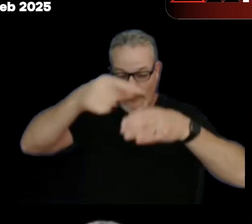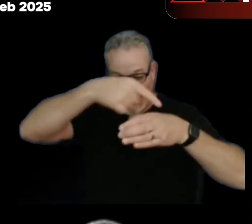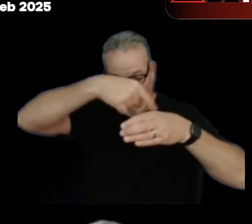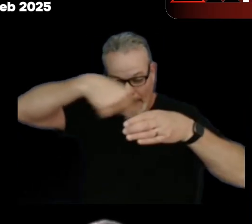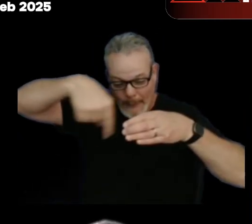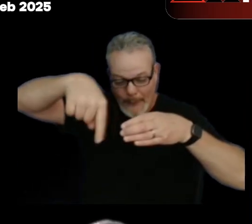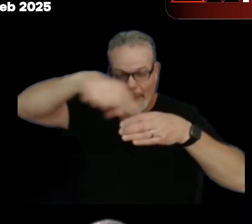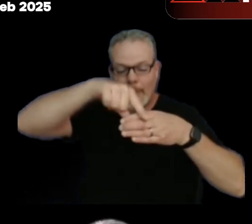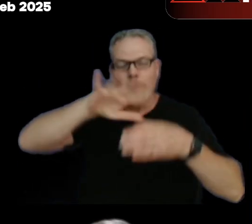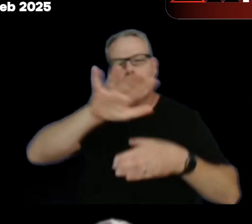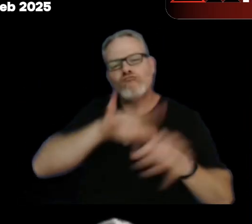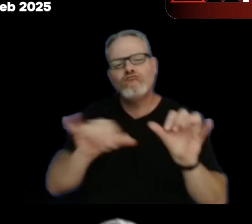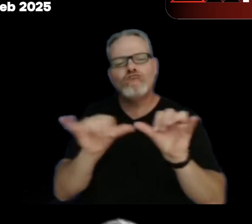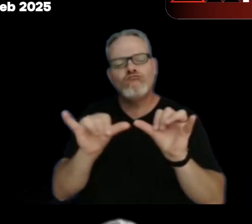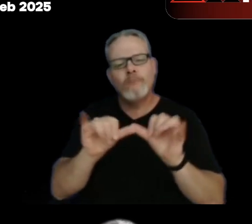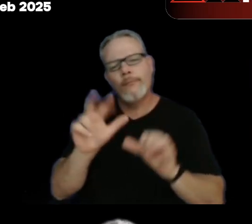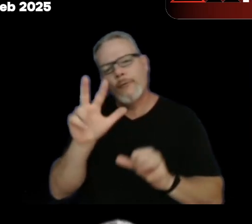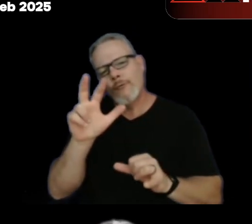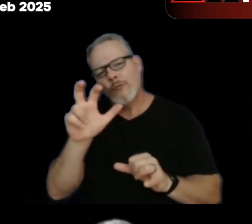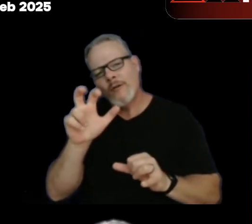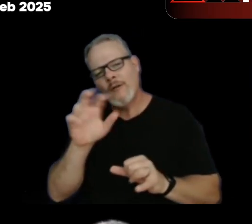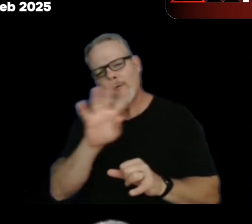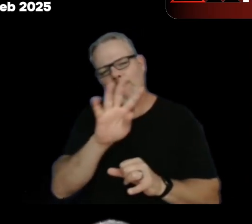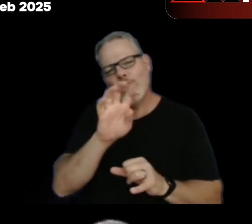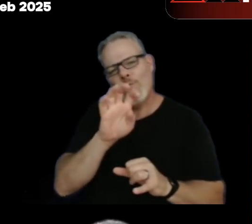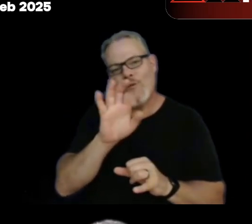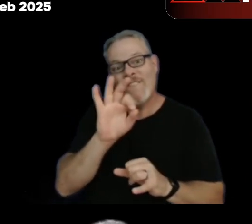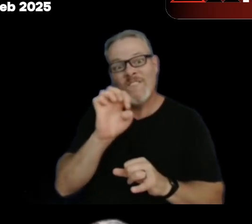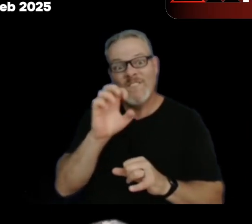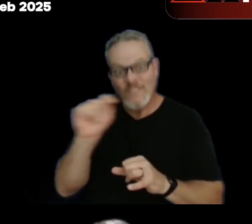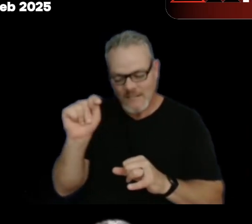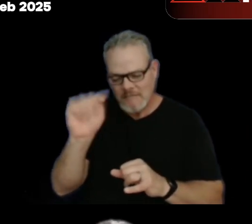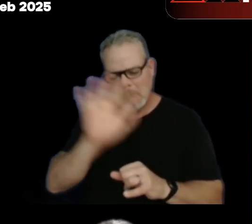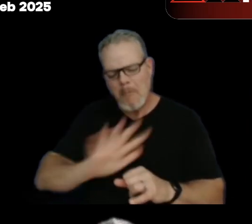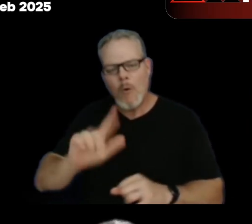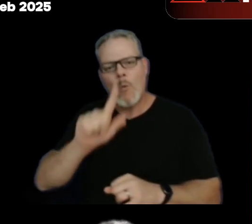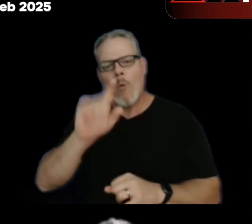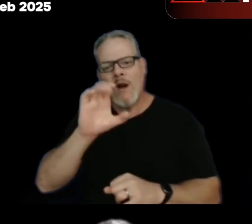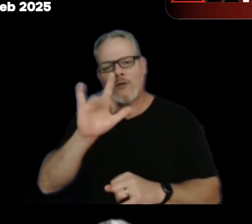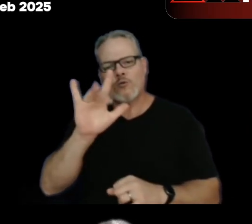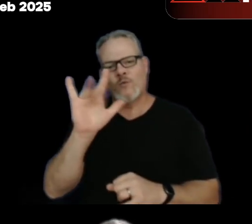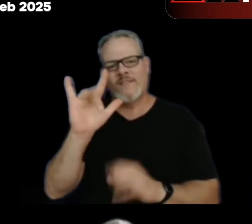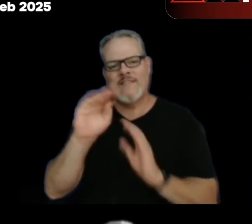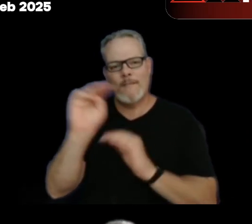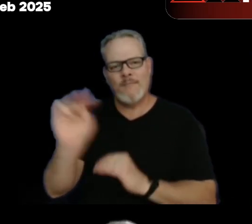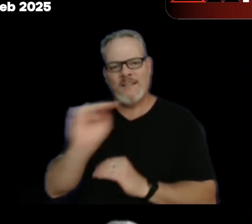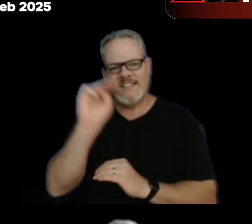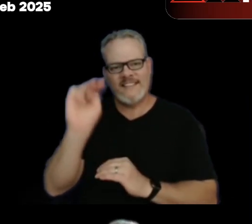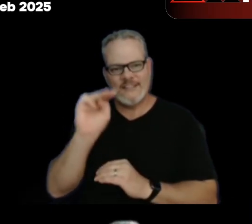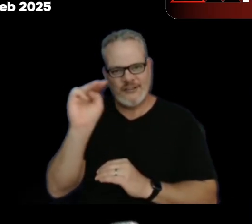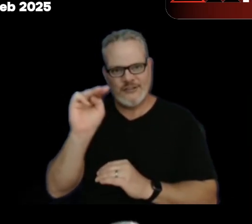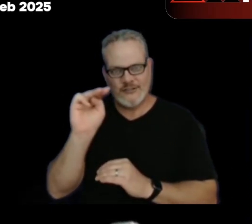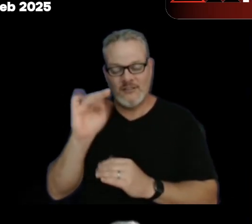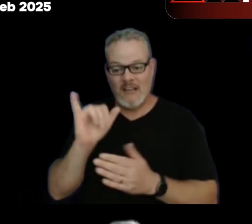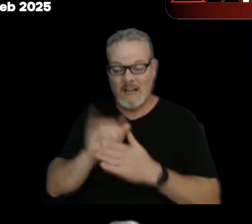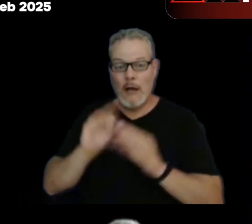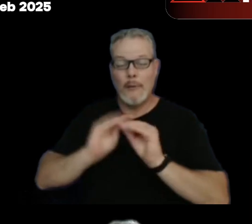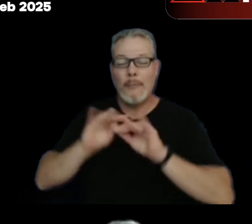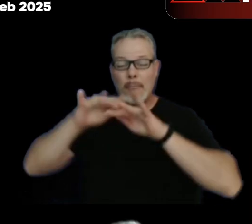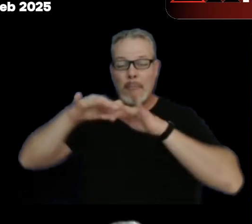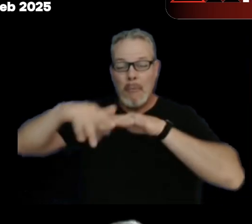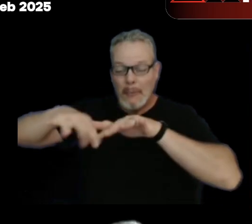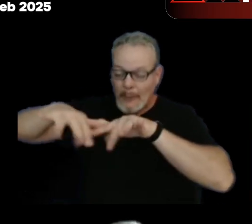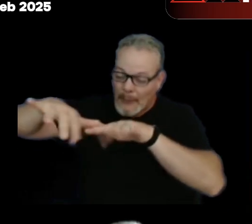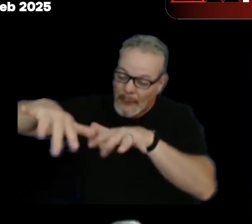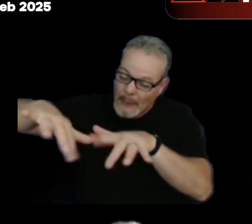300 to 400 feet or 125 meters high. And the flows that resulted from that have covered